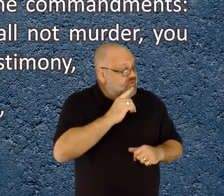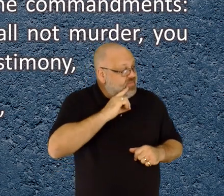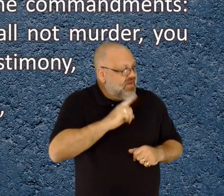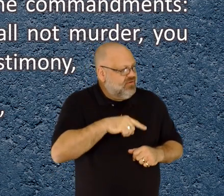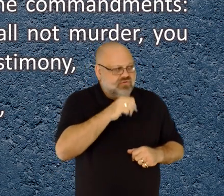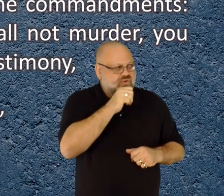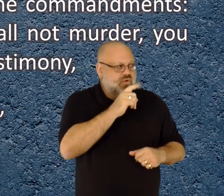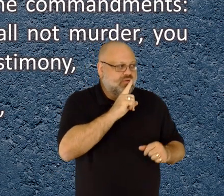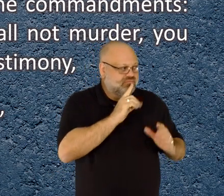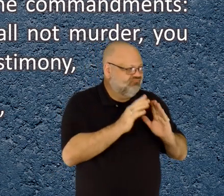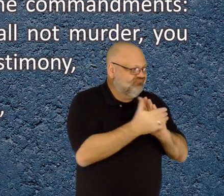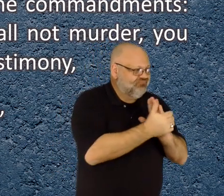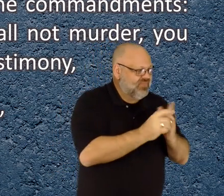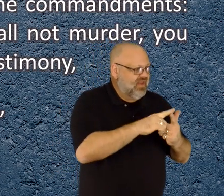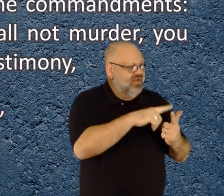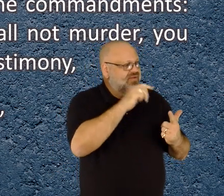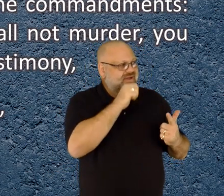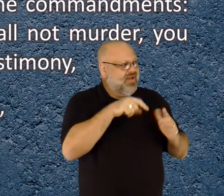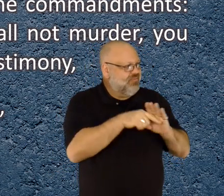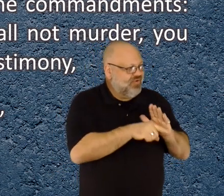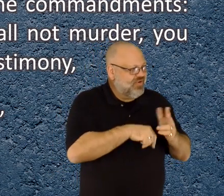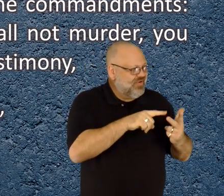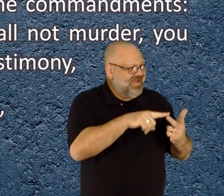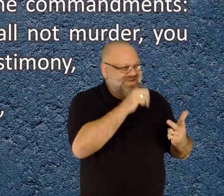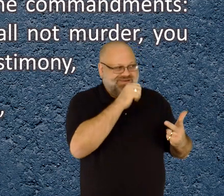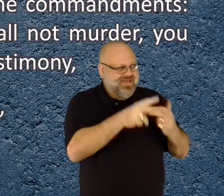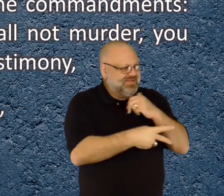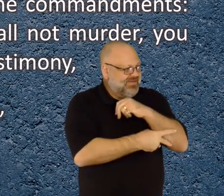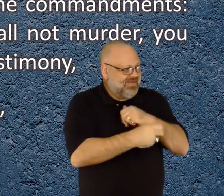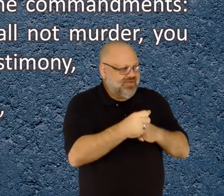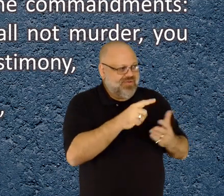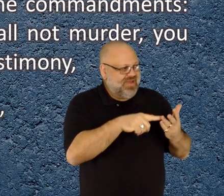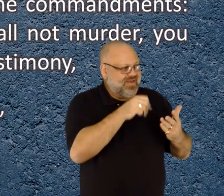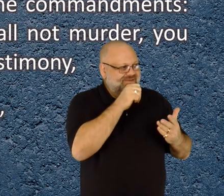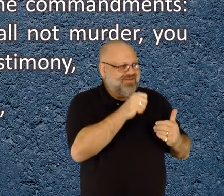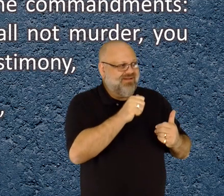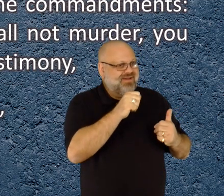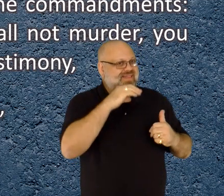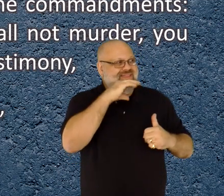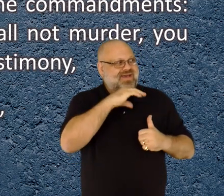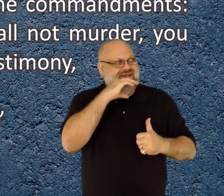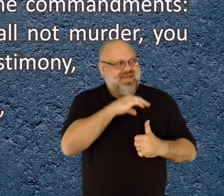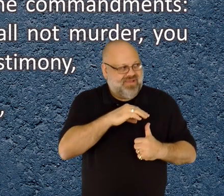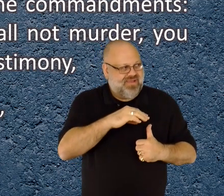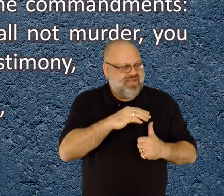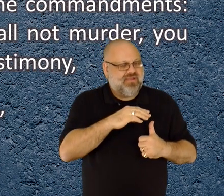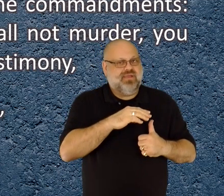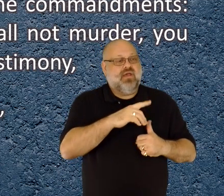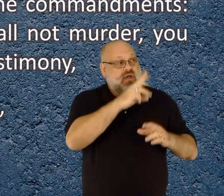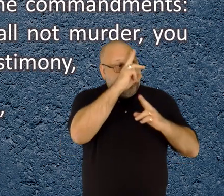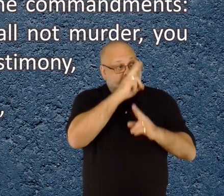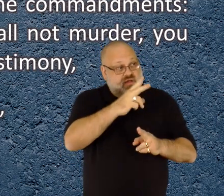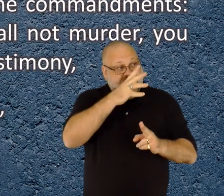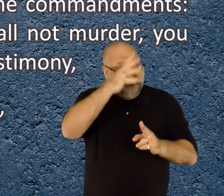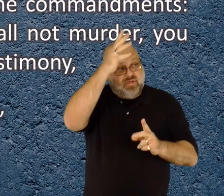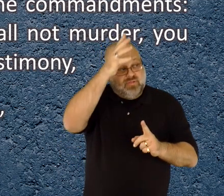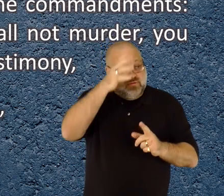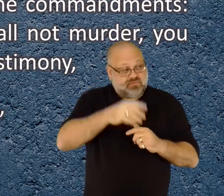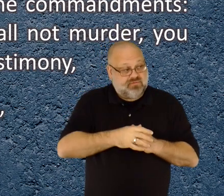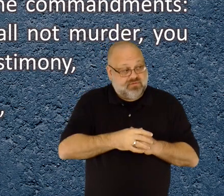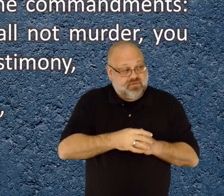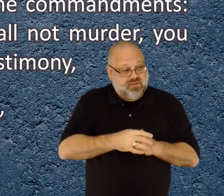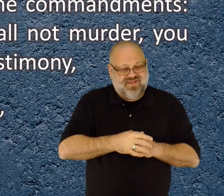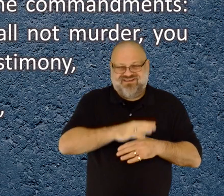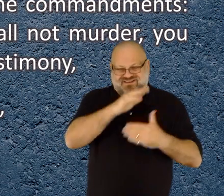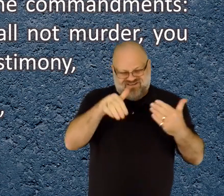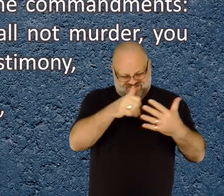commit adultery. You shall not murder. You shall not steal. You shall not give false testimony. Honor your father and mother.' 'All